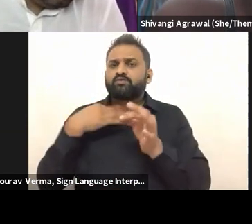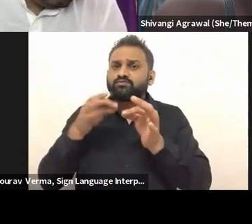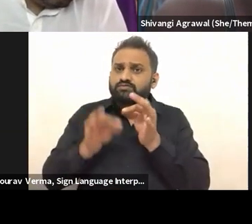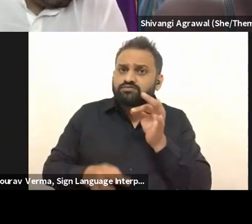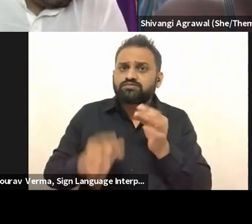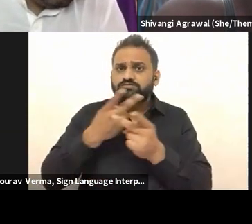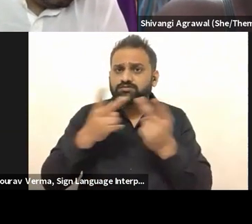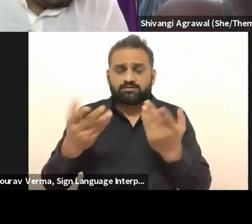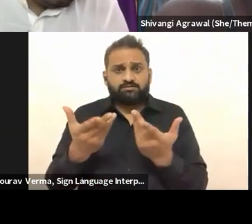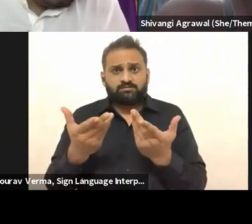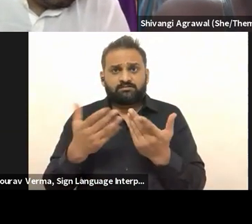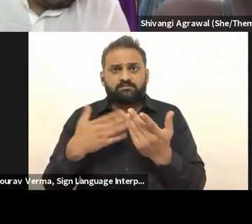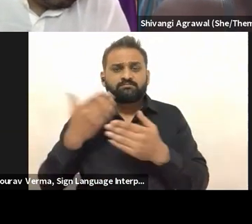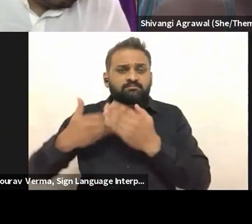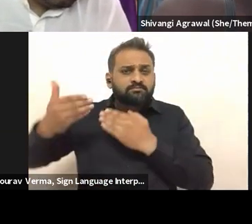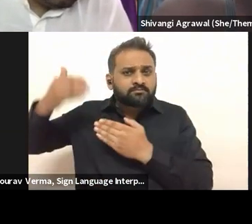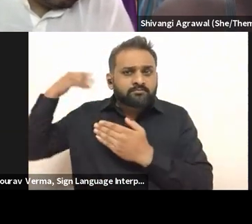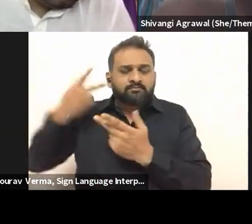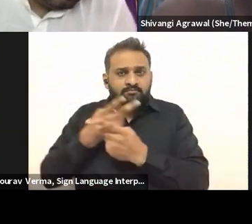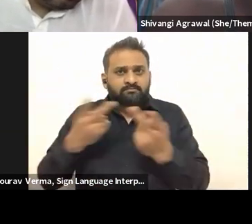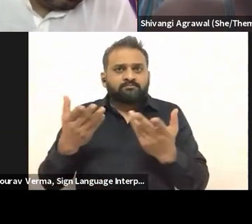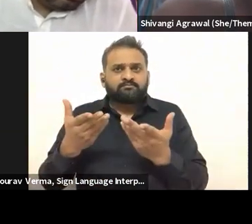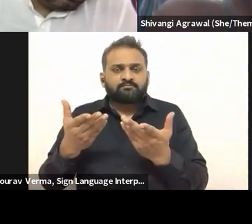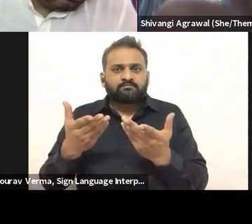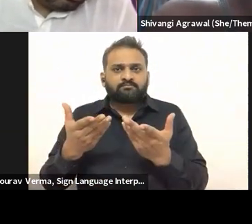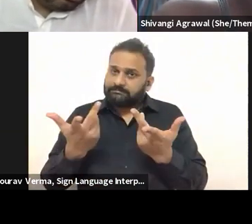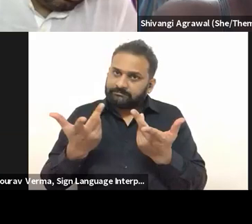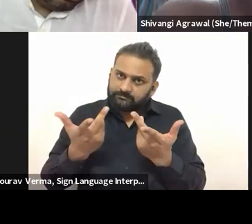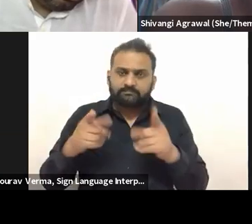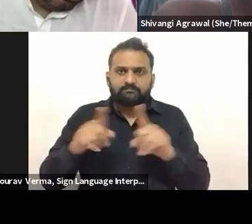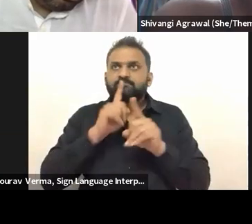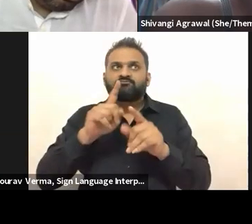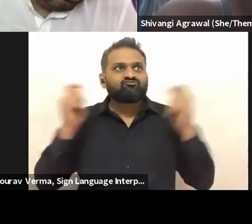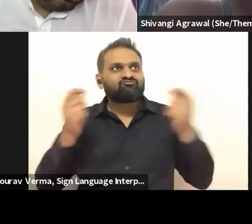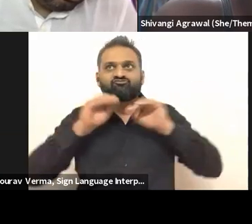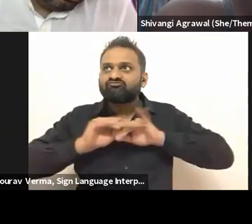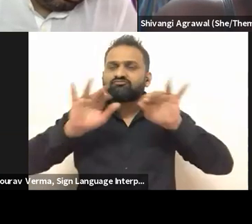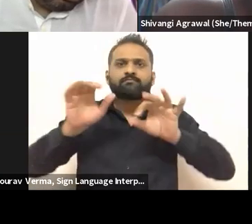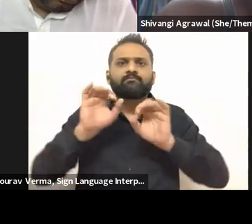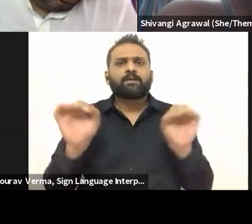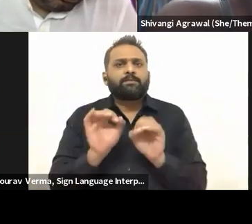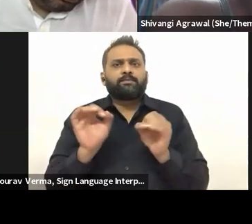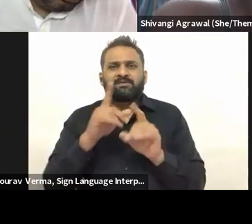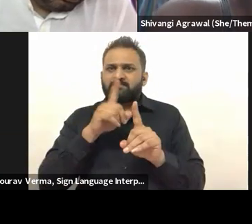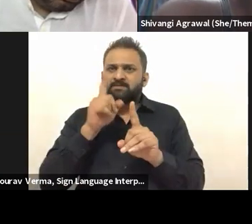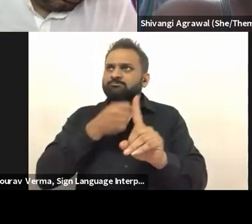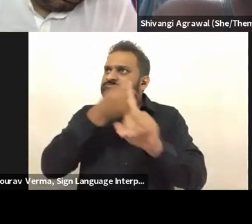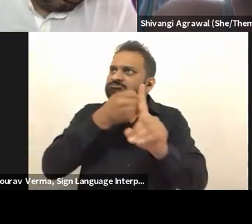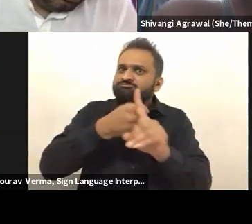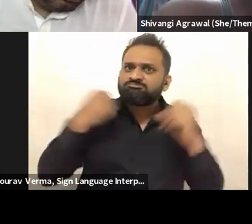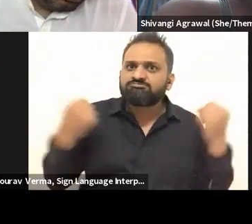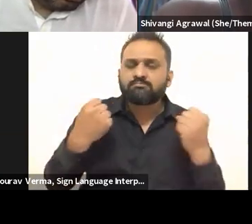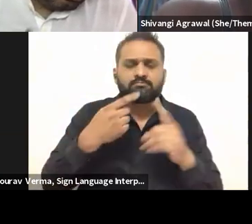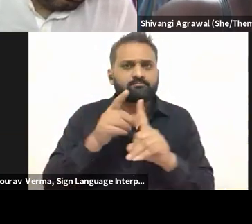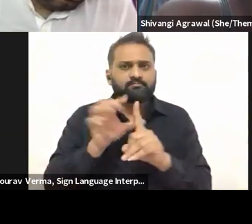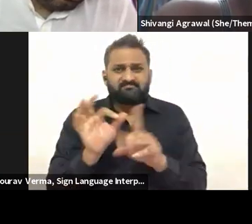stories and our histories are not it shouldn't just be celebrated, but it's something that that should be advocated for, where we are